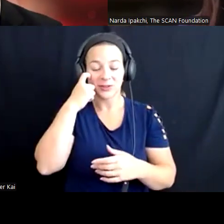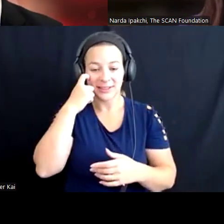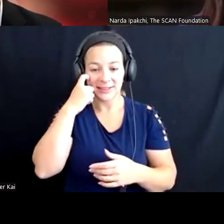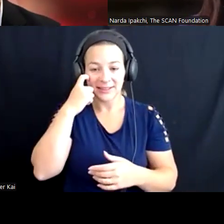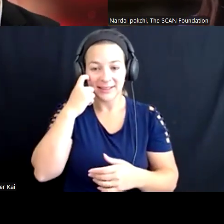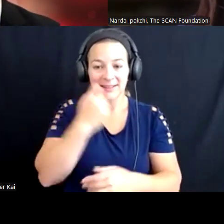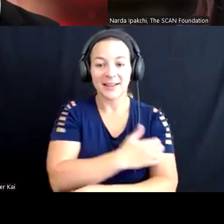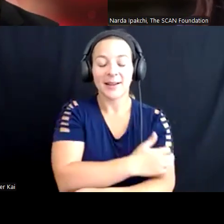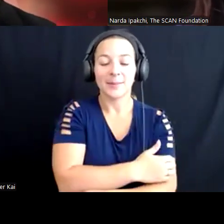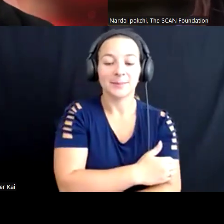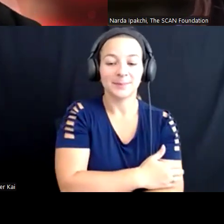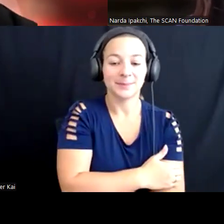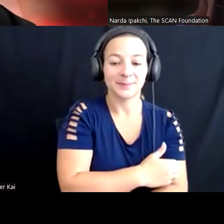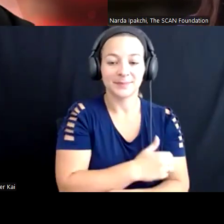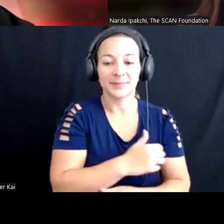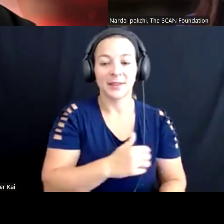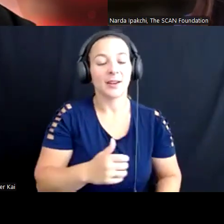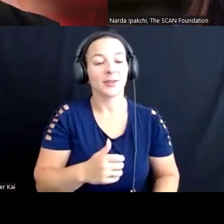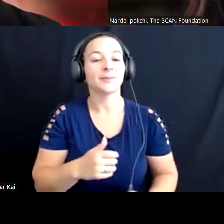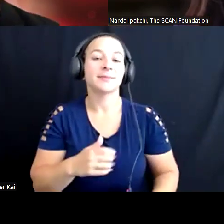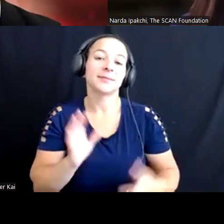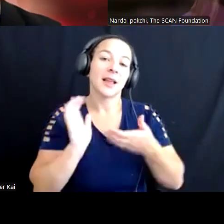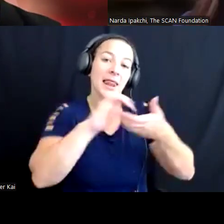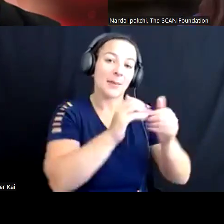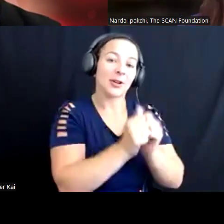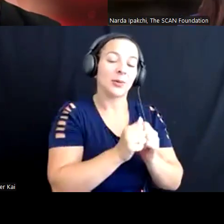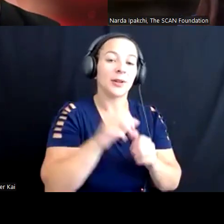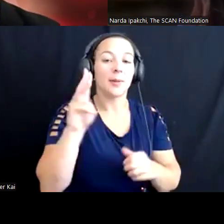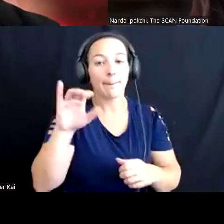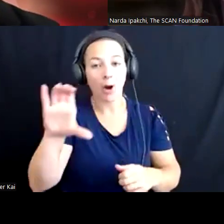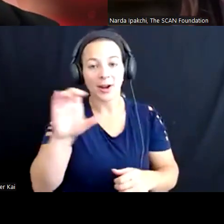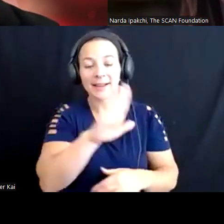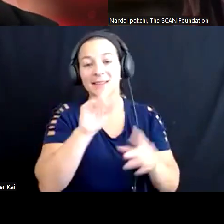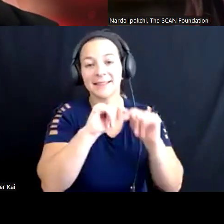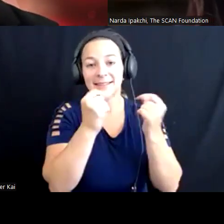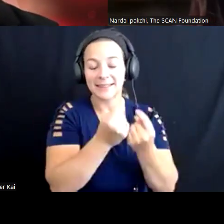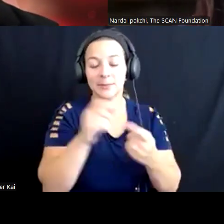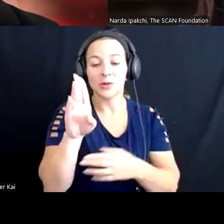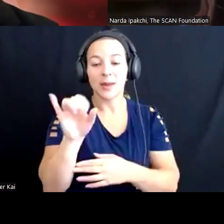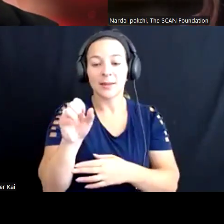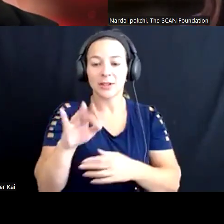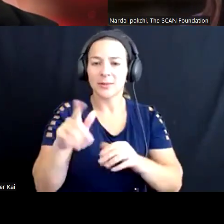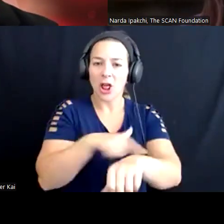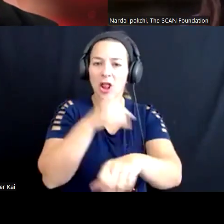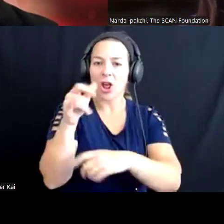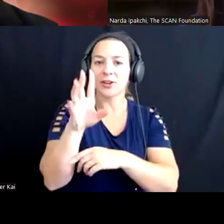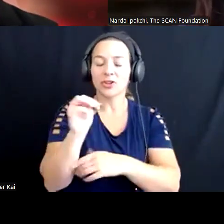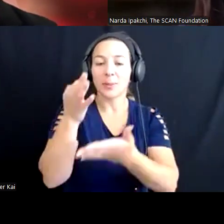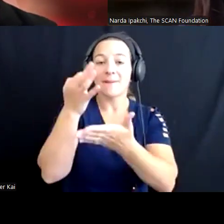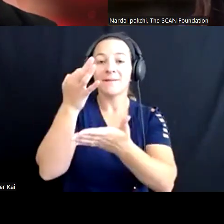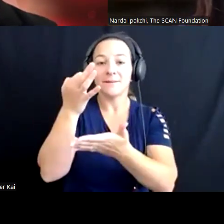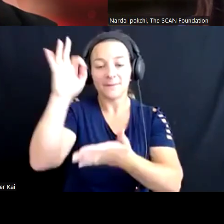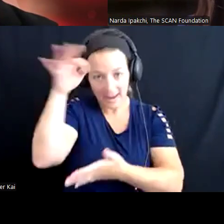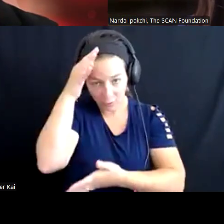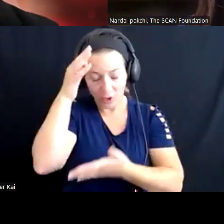help of Mark and his team at UMass Boston on all of the various federal long-term care financing policy ideas from over the last 40